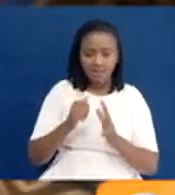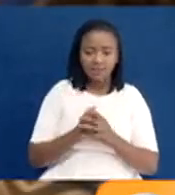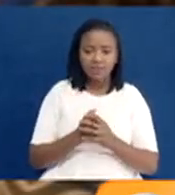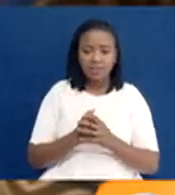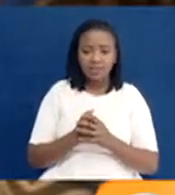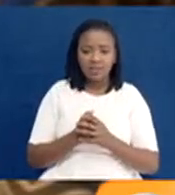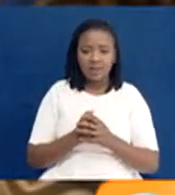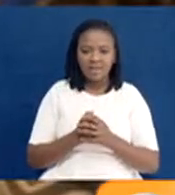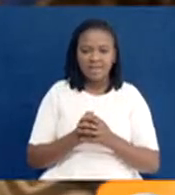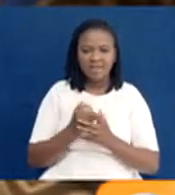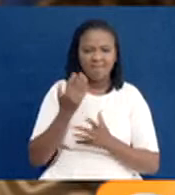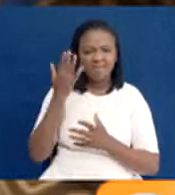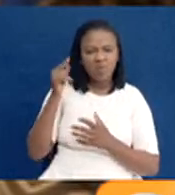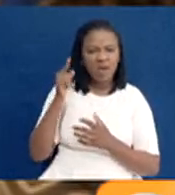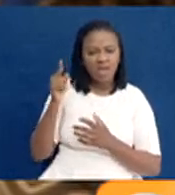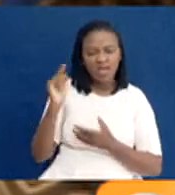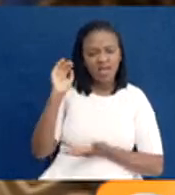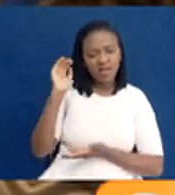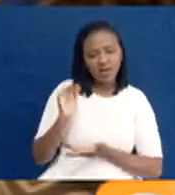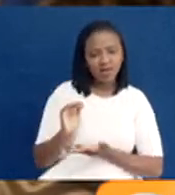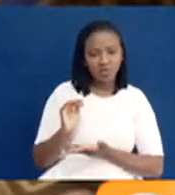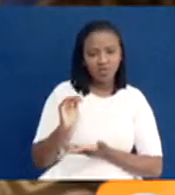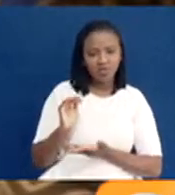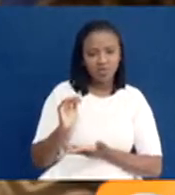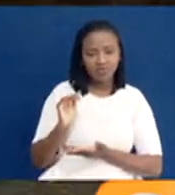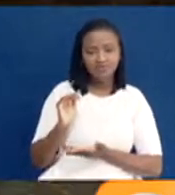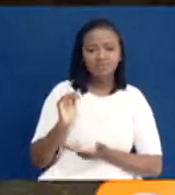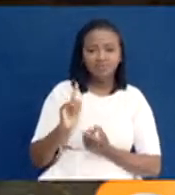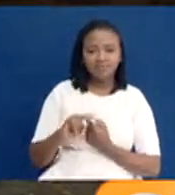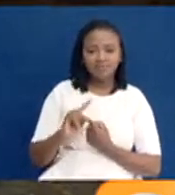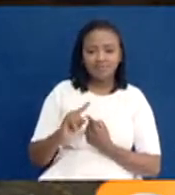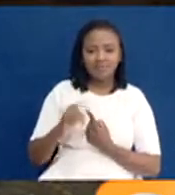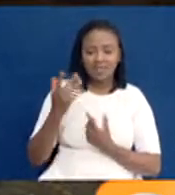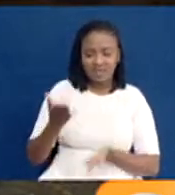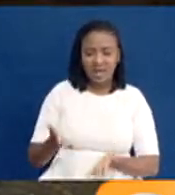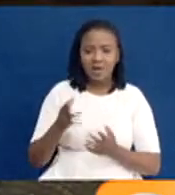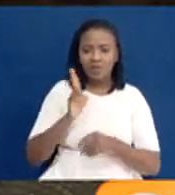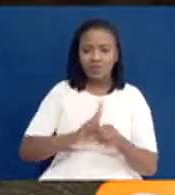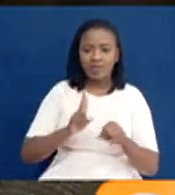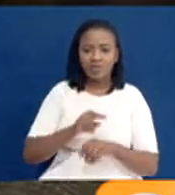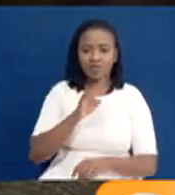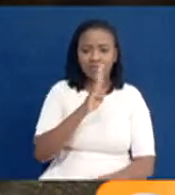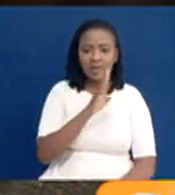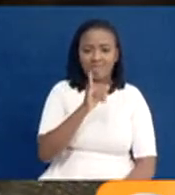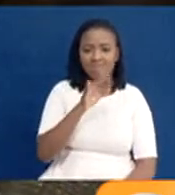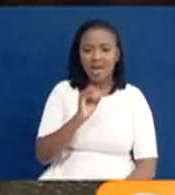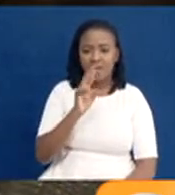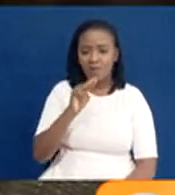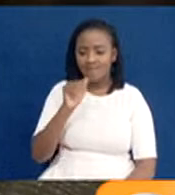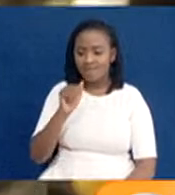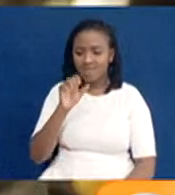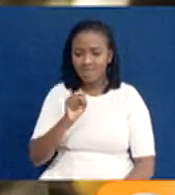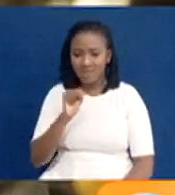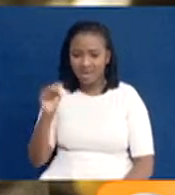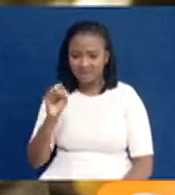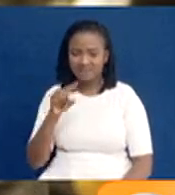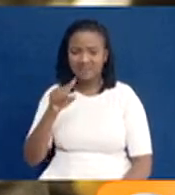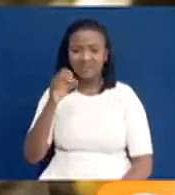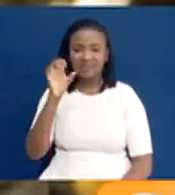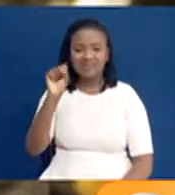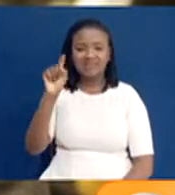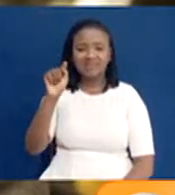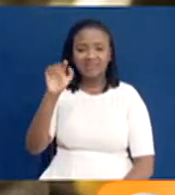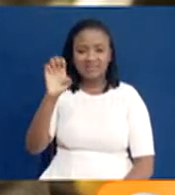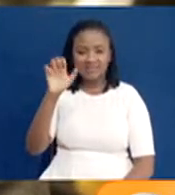to this progress, key among them being the rollout of biomass steam plants in Uganda and Kenya to increase renewable energy